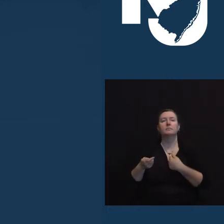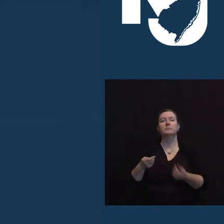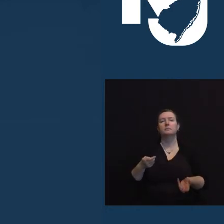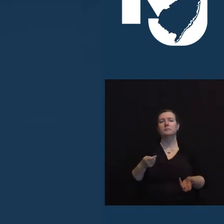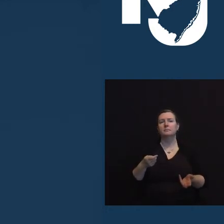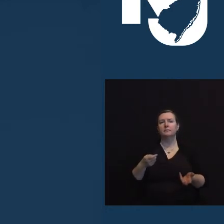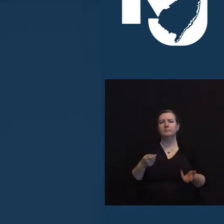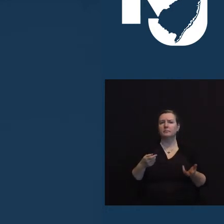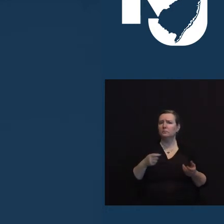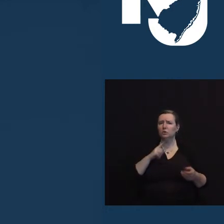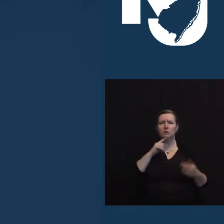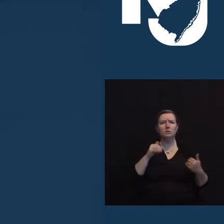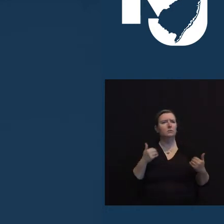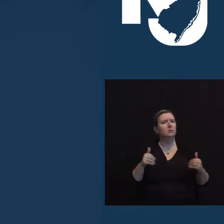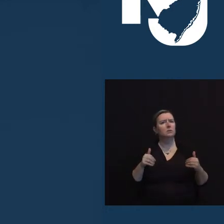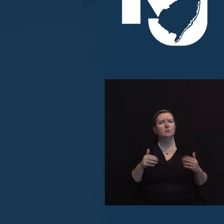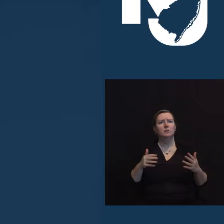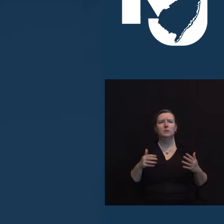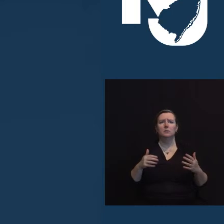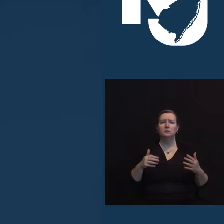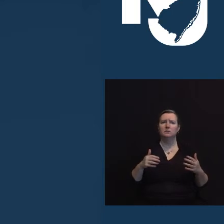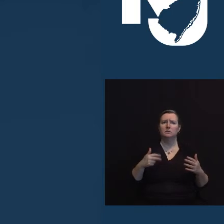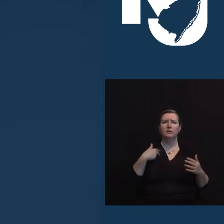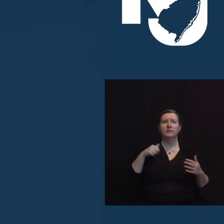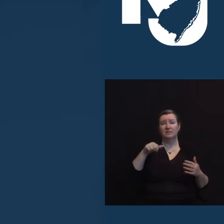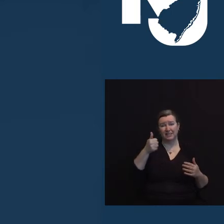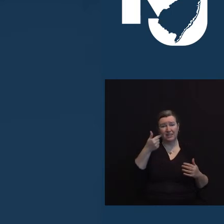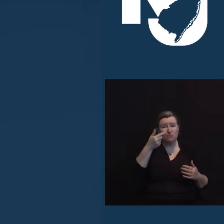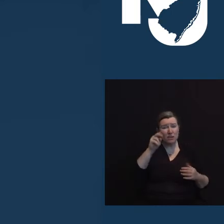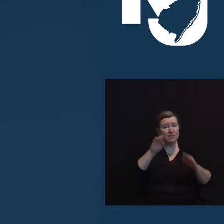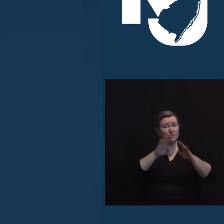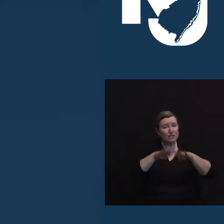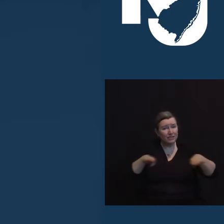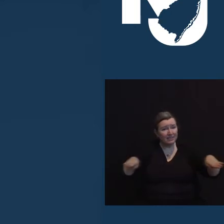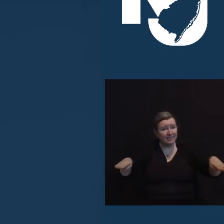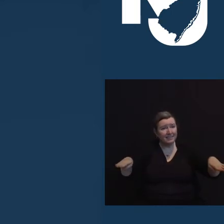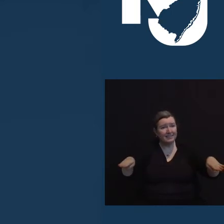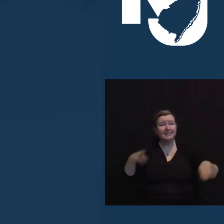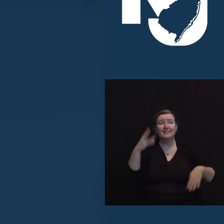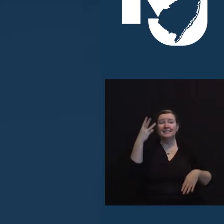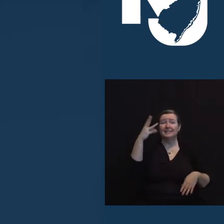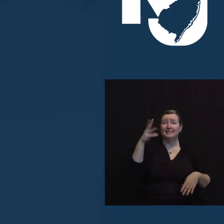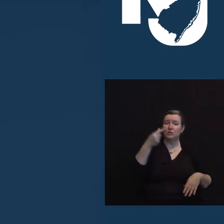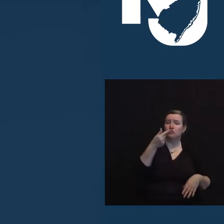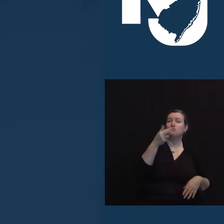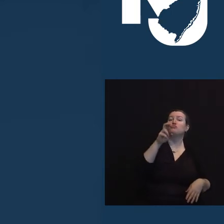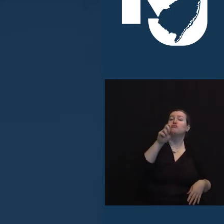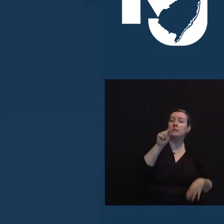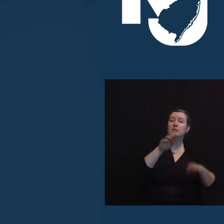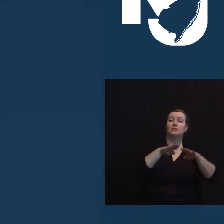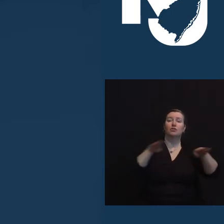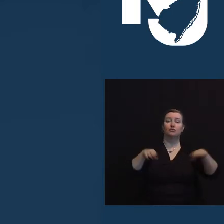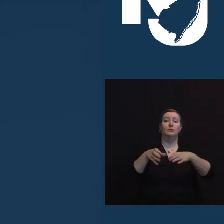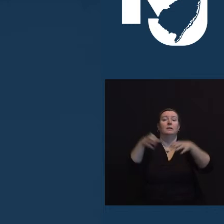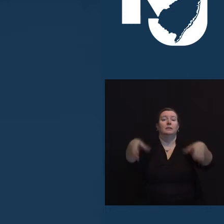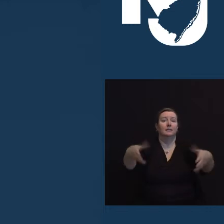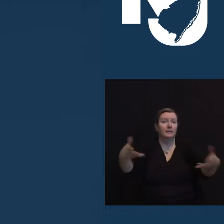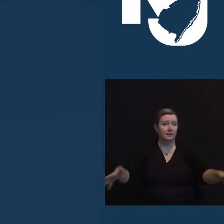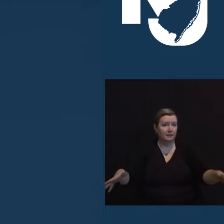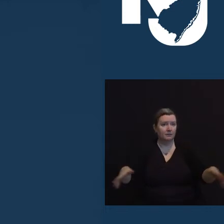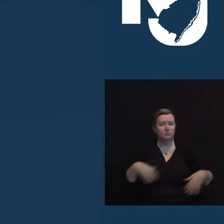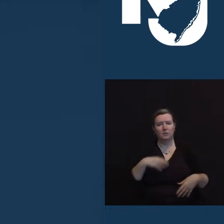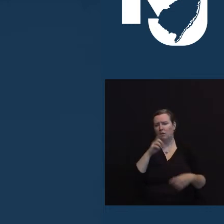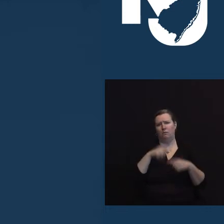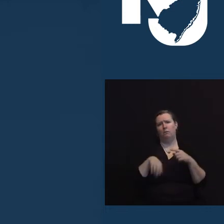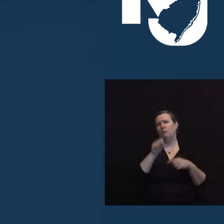with 10 grandchildren and 16 great-grandchildren, and Beverly asked that I mention them by name. So here goes, the